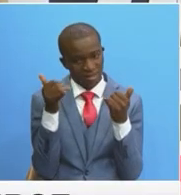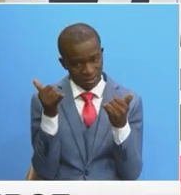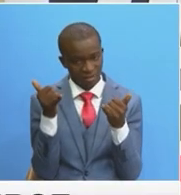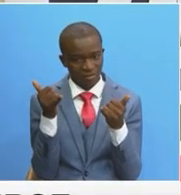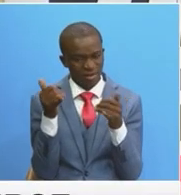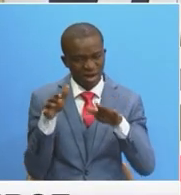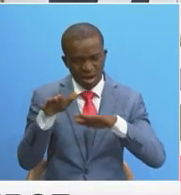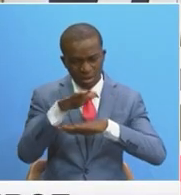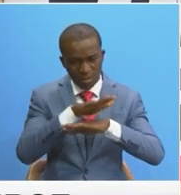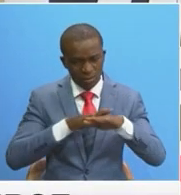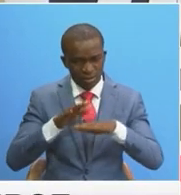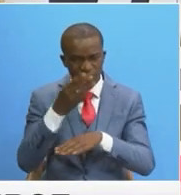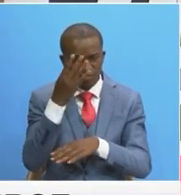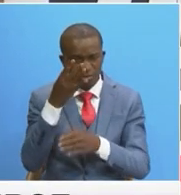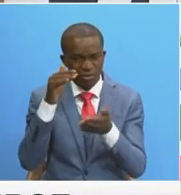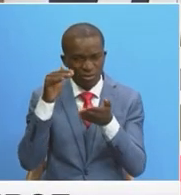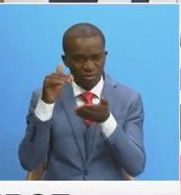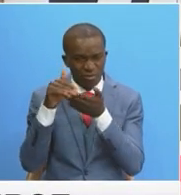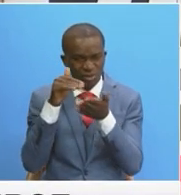to over 4 million.